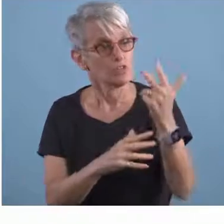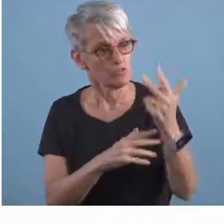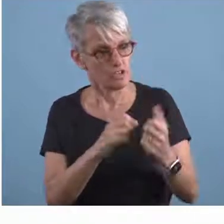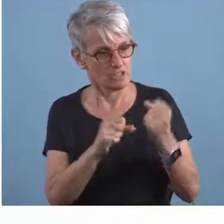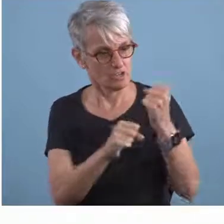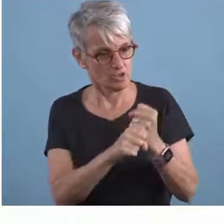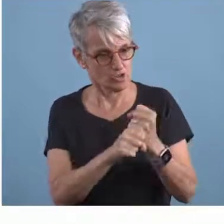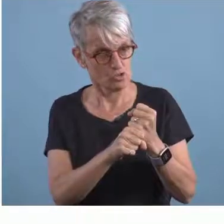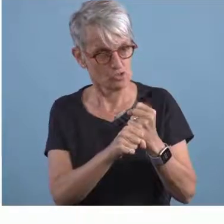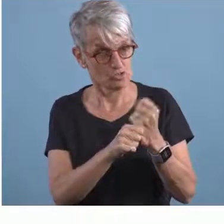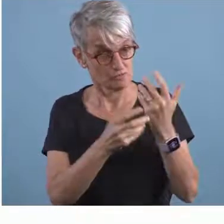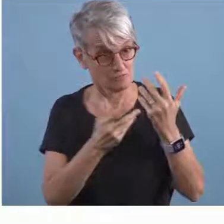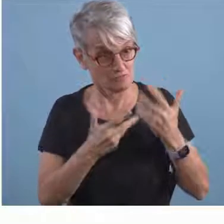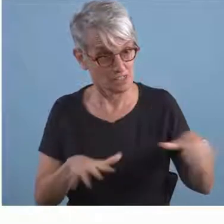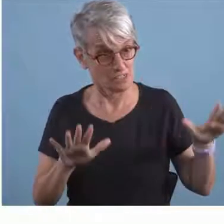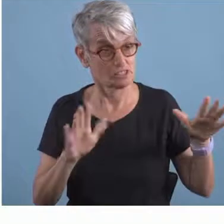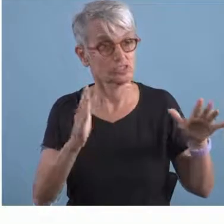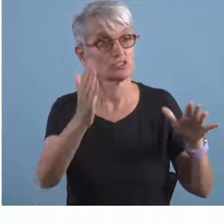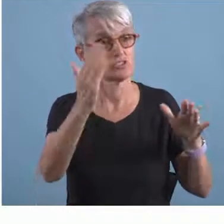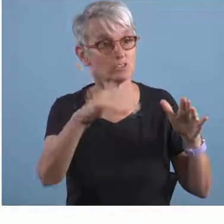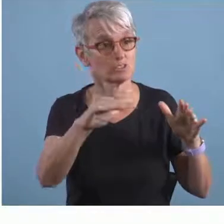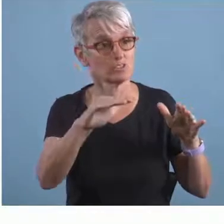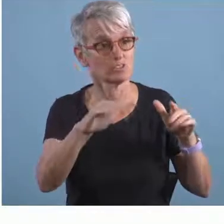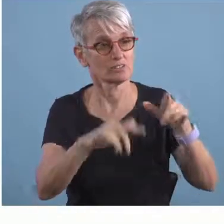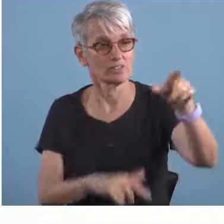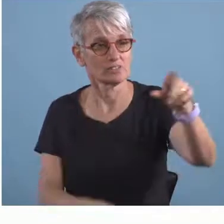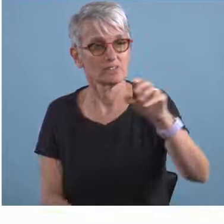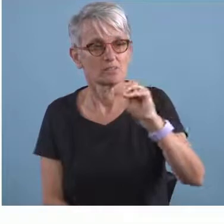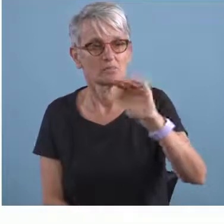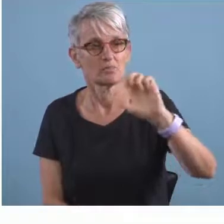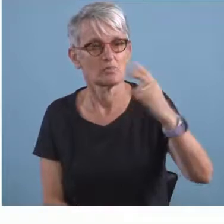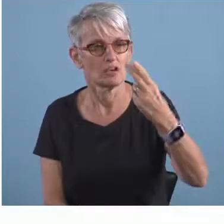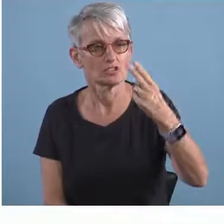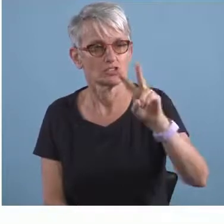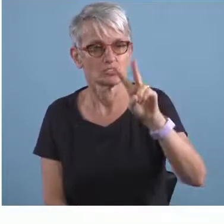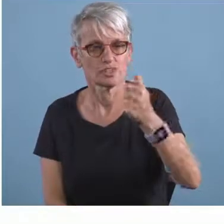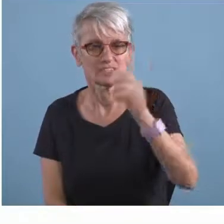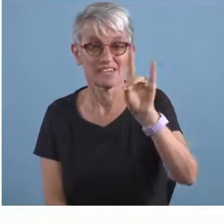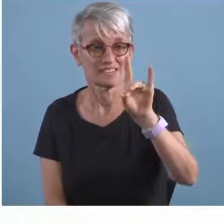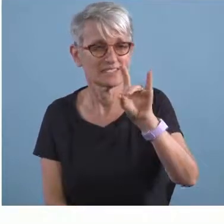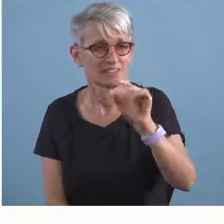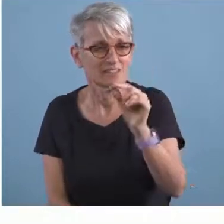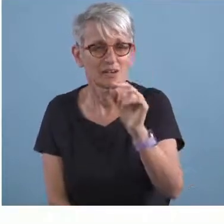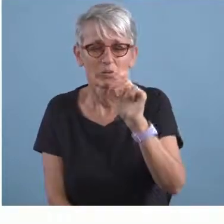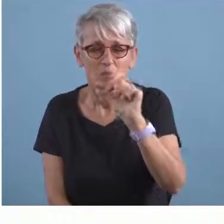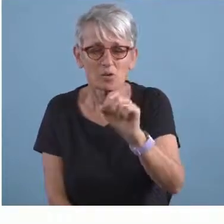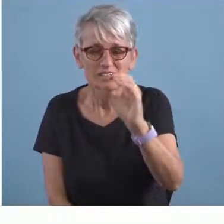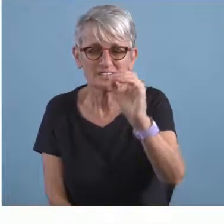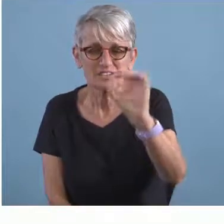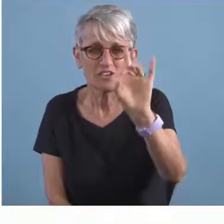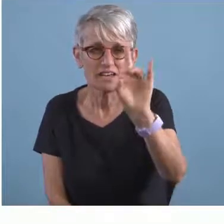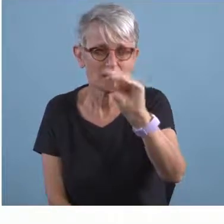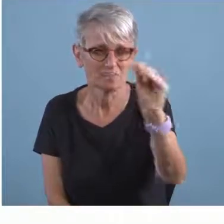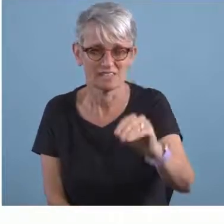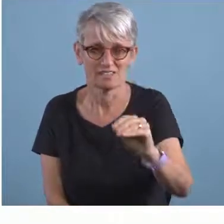next slide, as of March 2008, that very small percentage of providers were